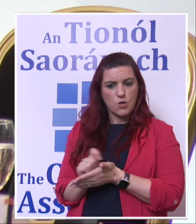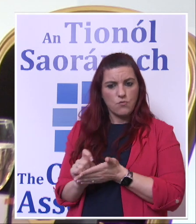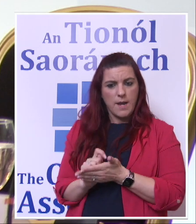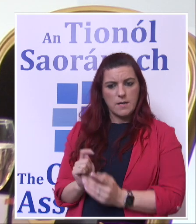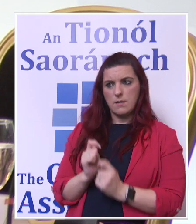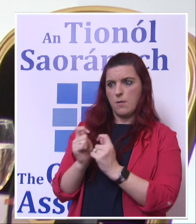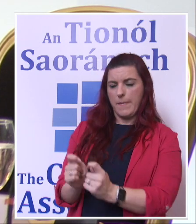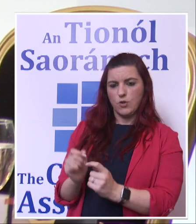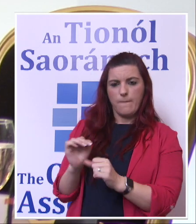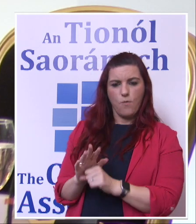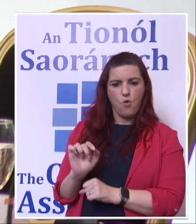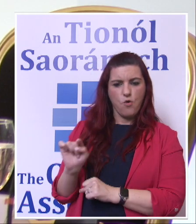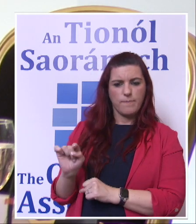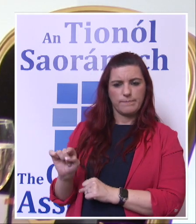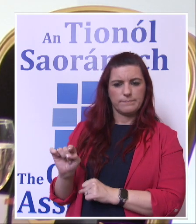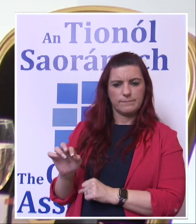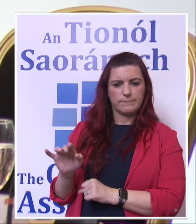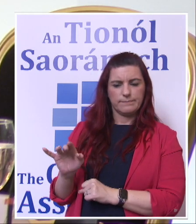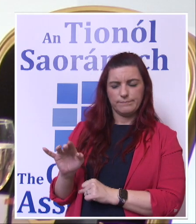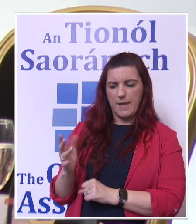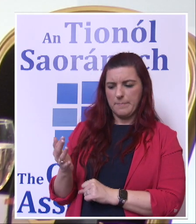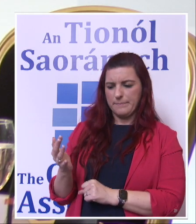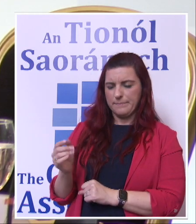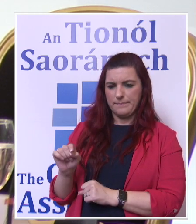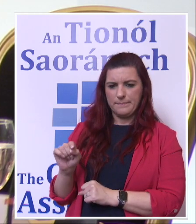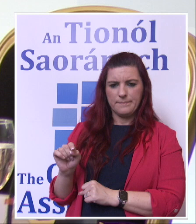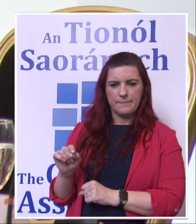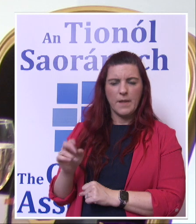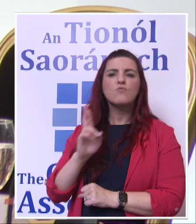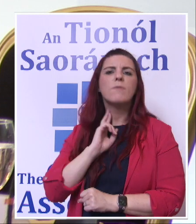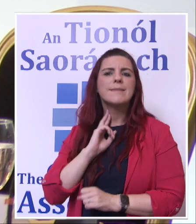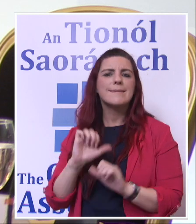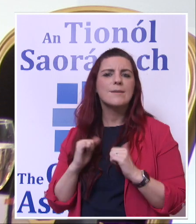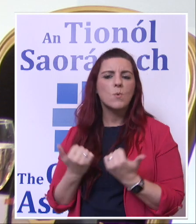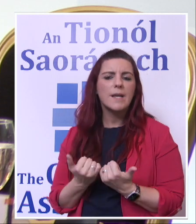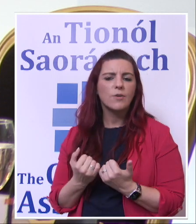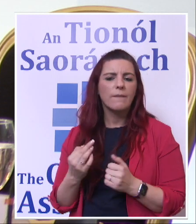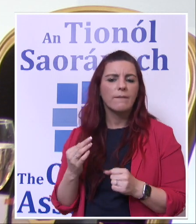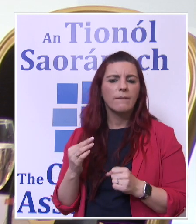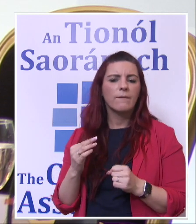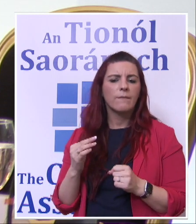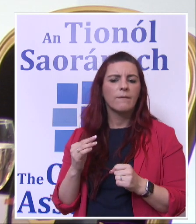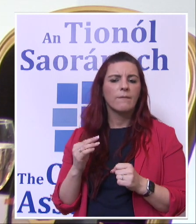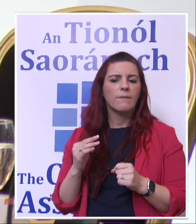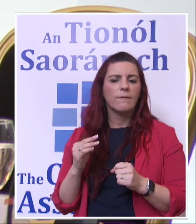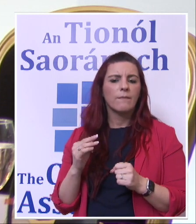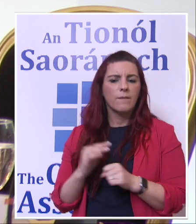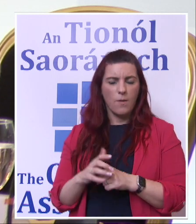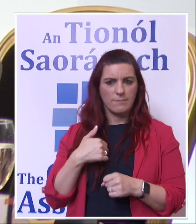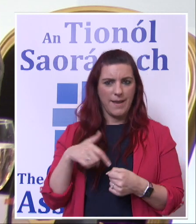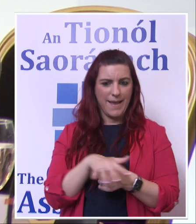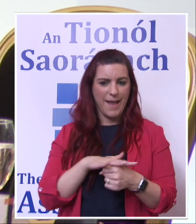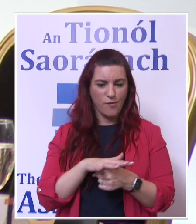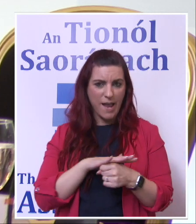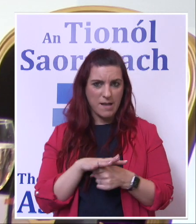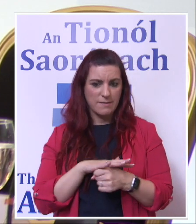submission for the Residents Association for a prize or for money for gardening and things like